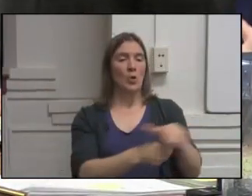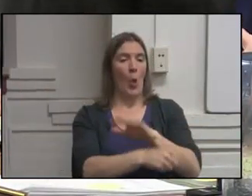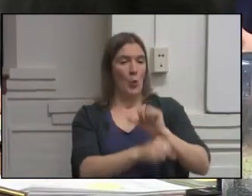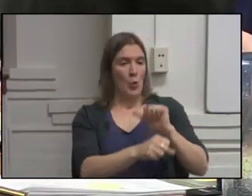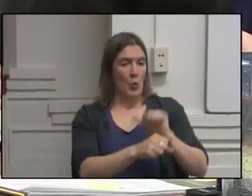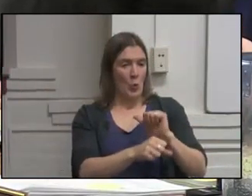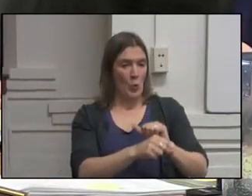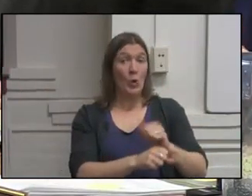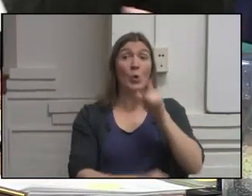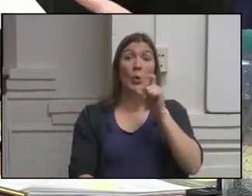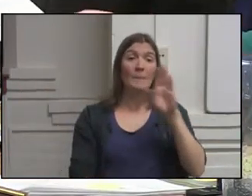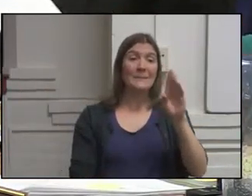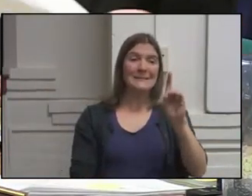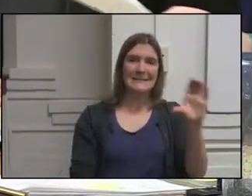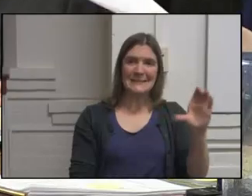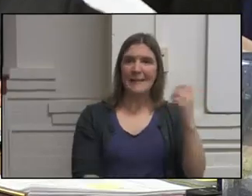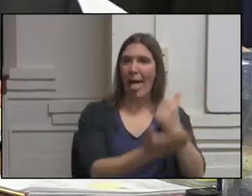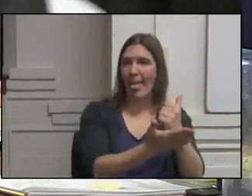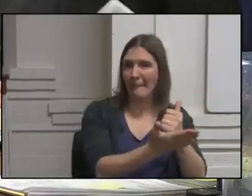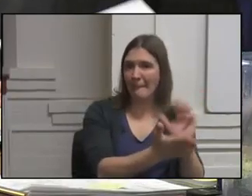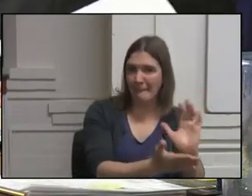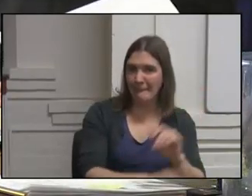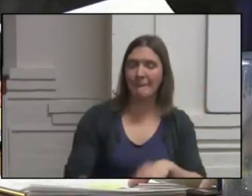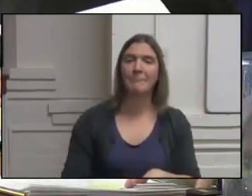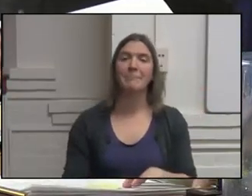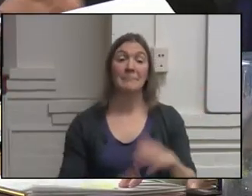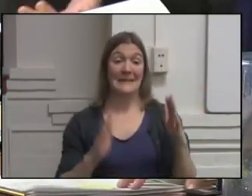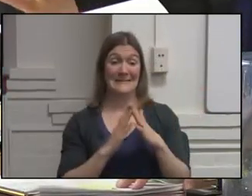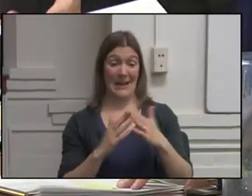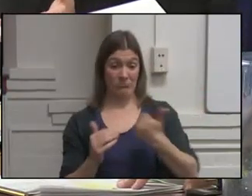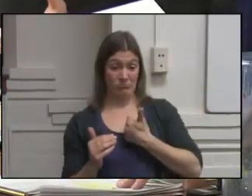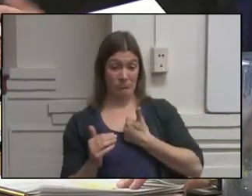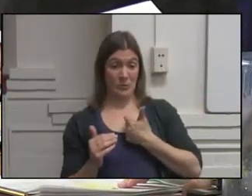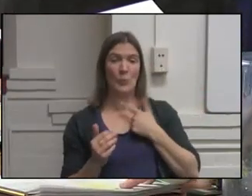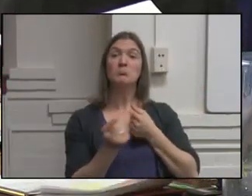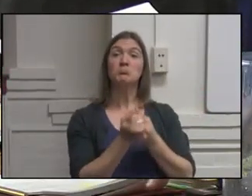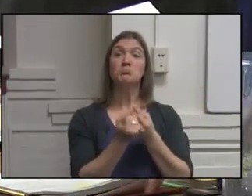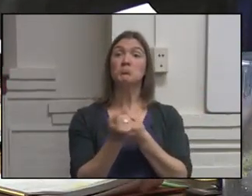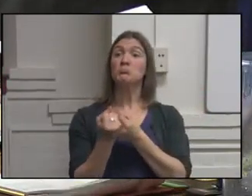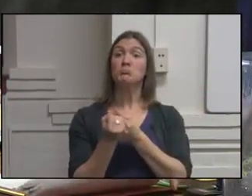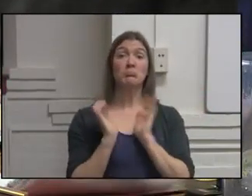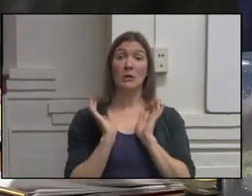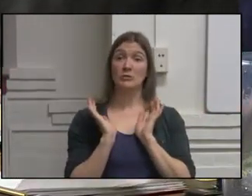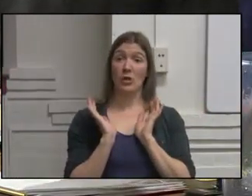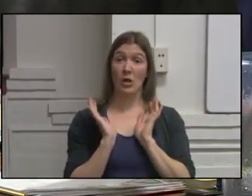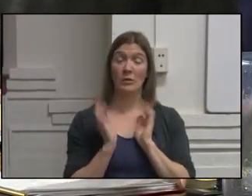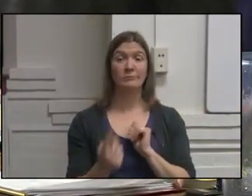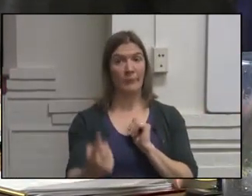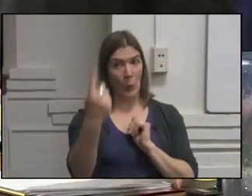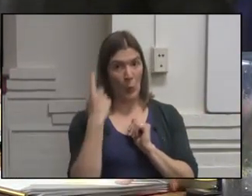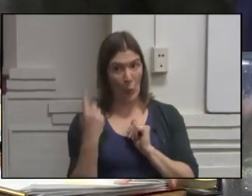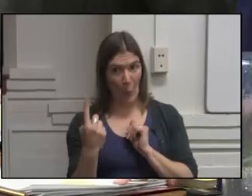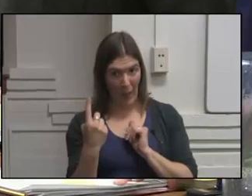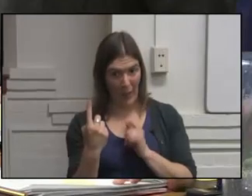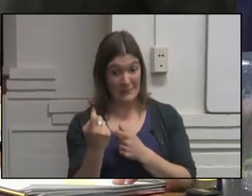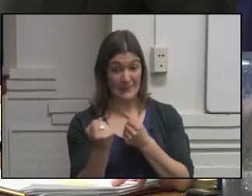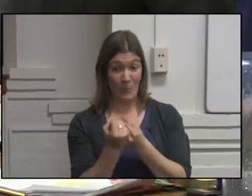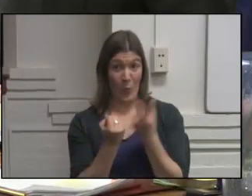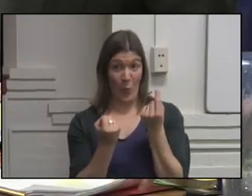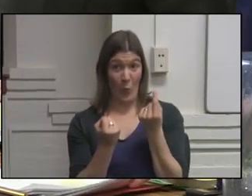been done by BDCC, and the town has been playing a support role. One of the support roles that we're playing